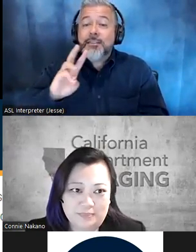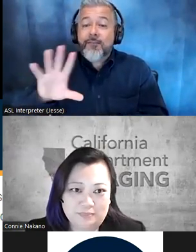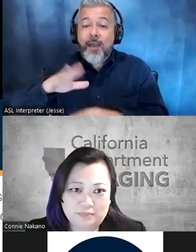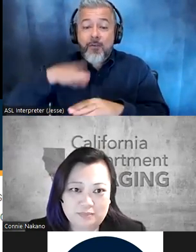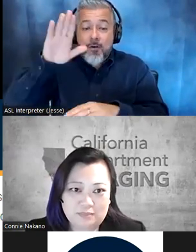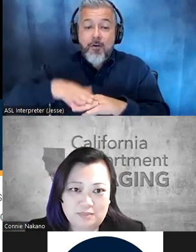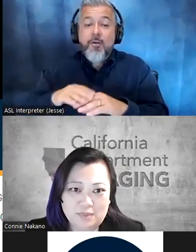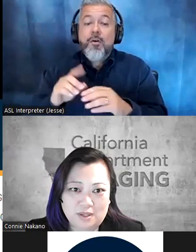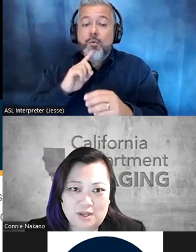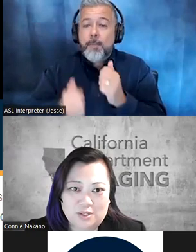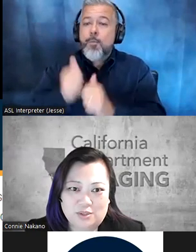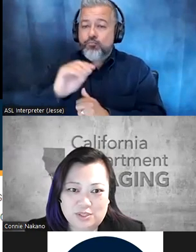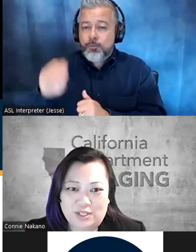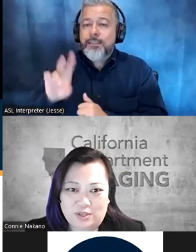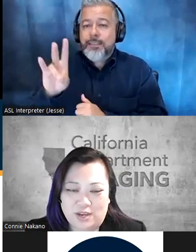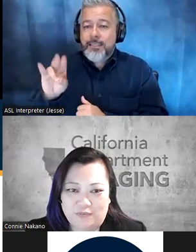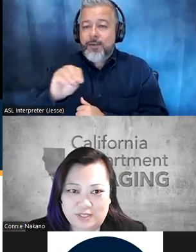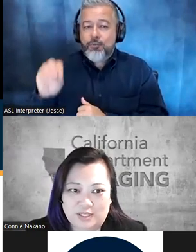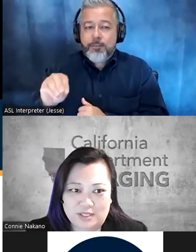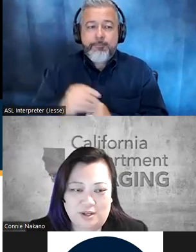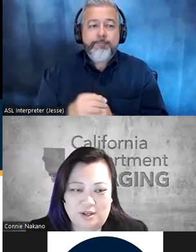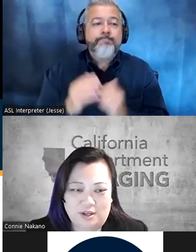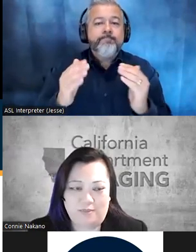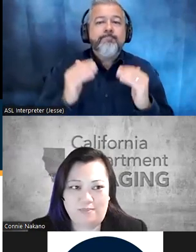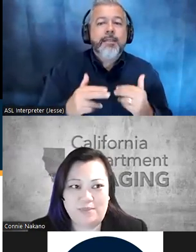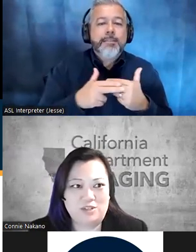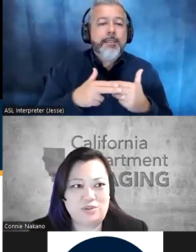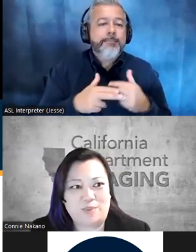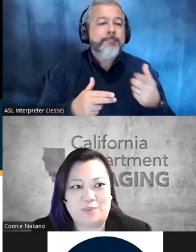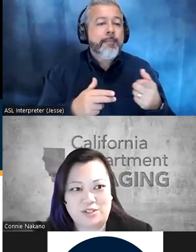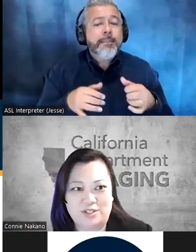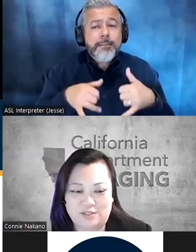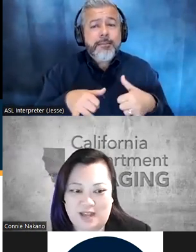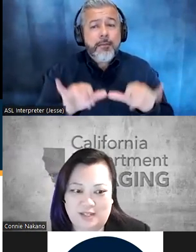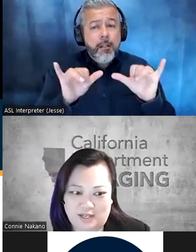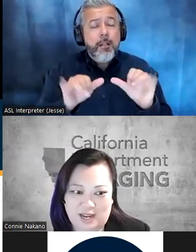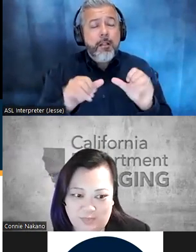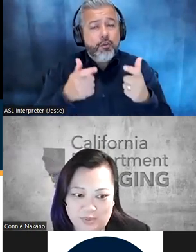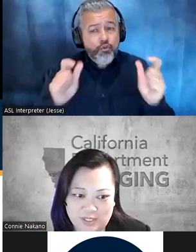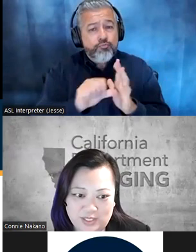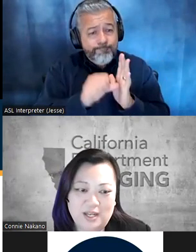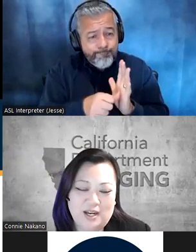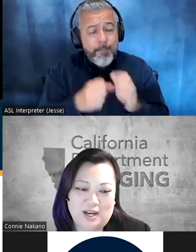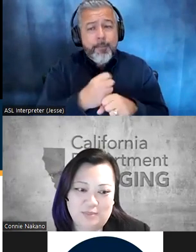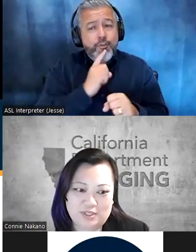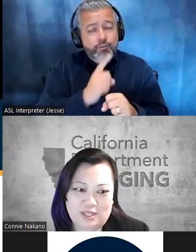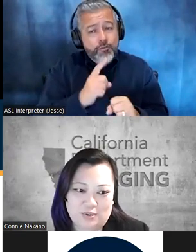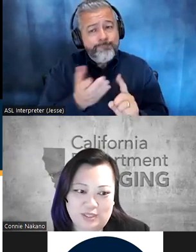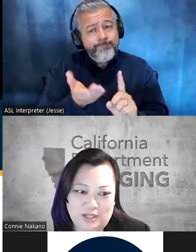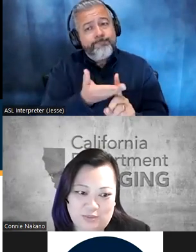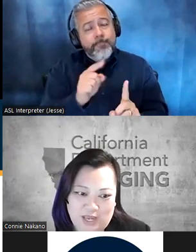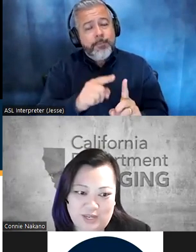slide. So there's still a huge emphasis on making sure this population is vaccinated and boosted. You'll